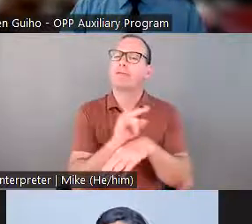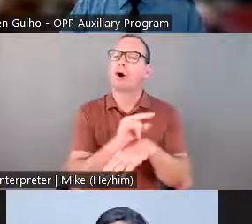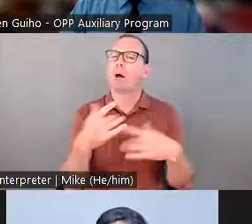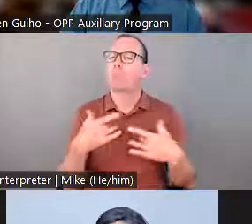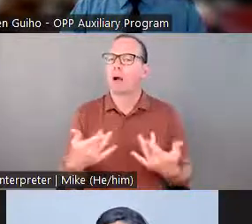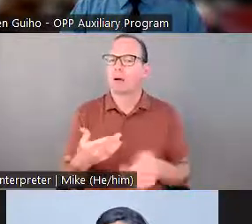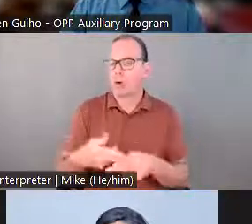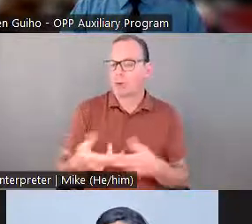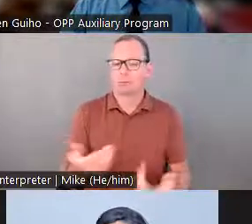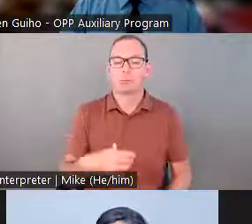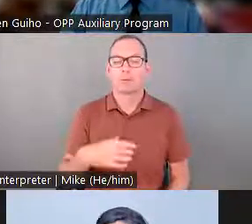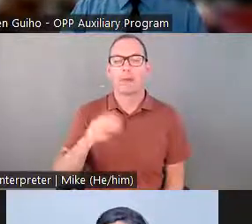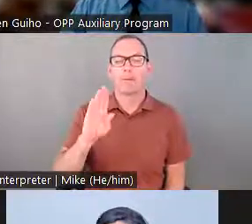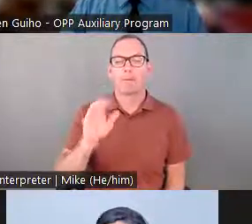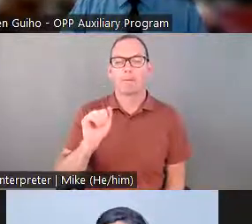and impersonate a bank official.